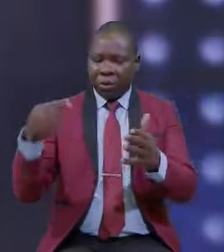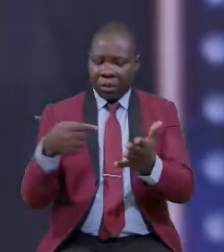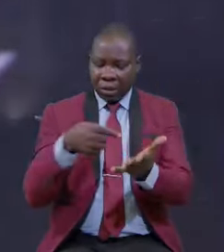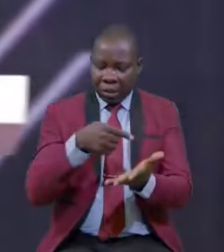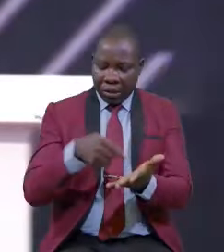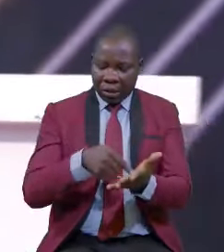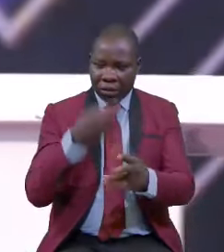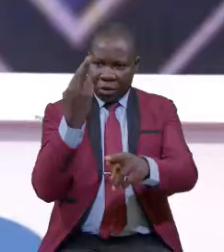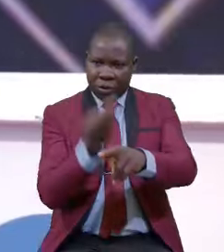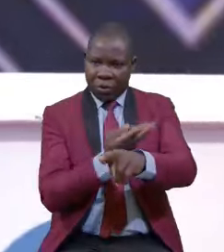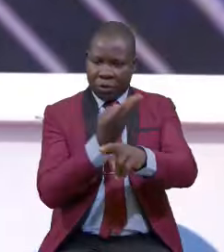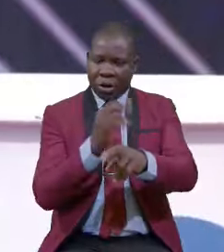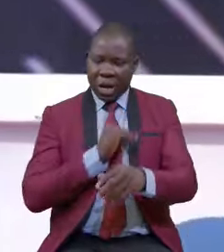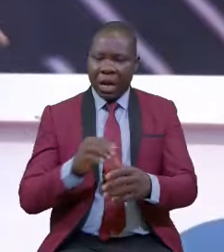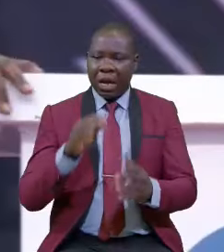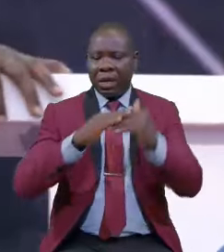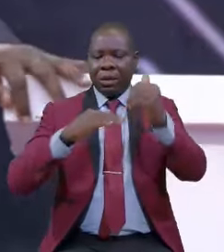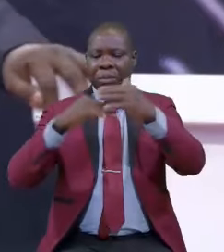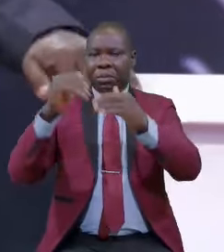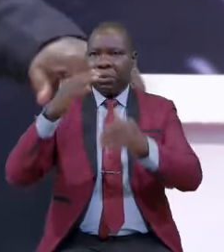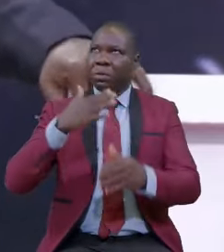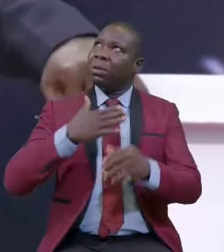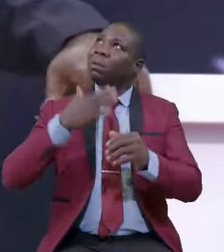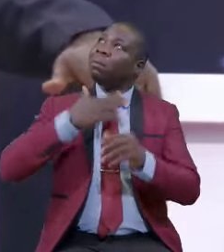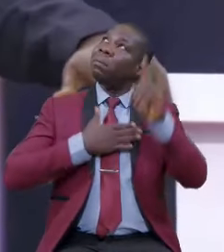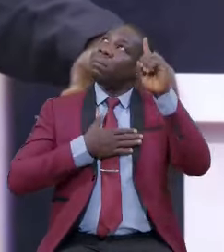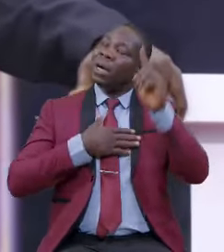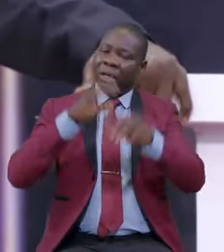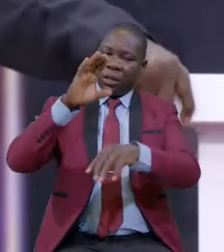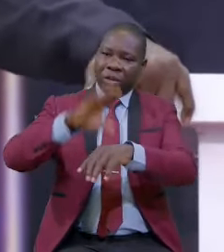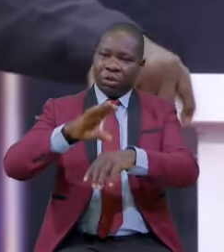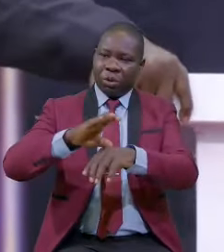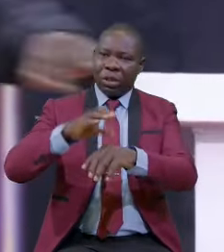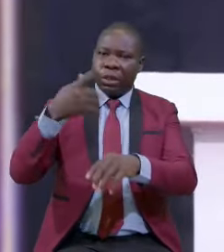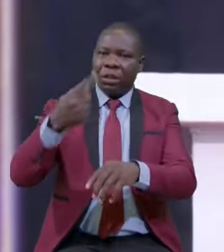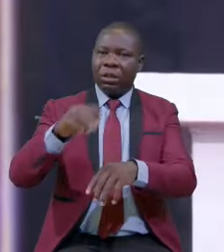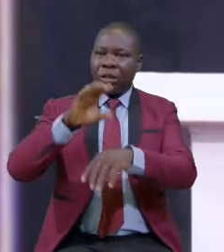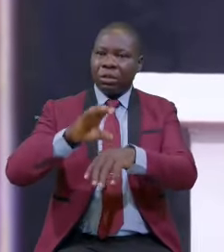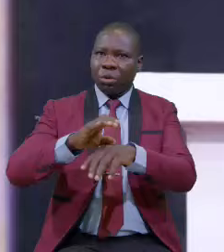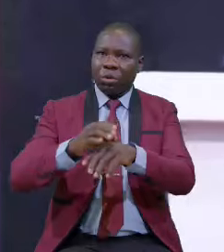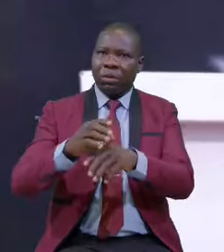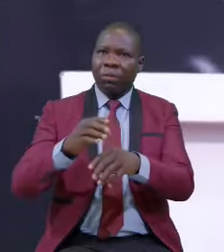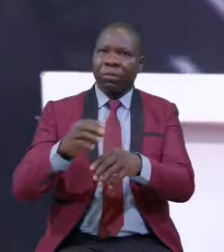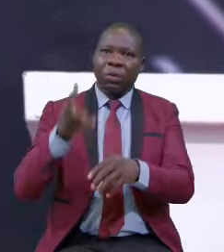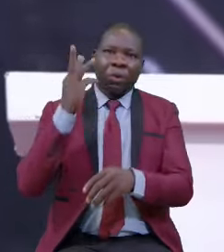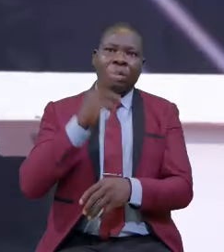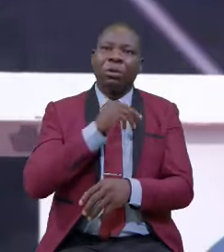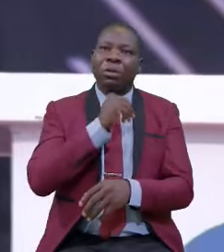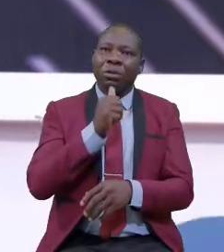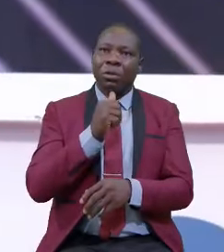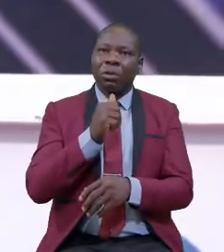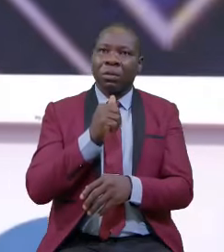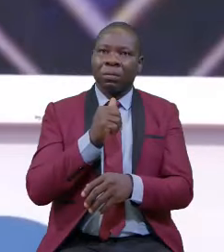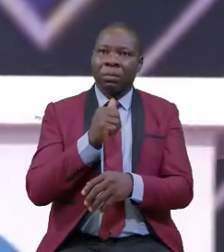church. The church was not segmented. The church was not, you know, one there, the other one there, and then